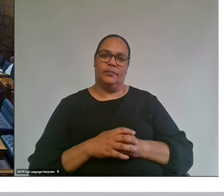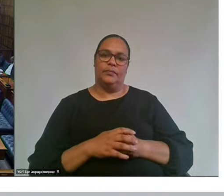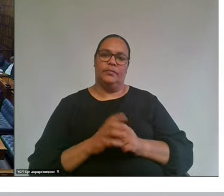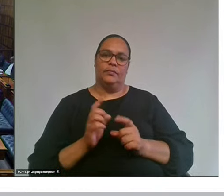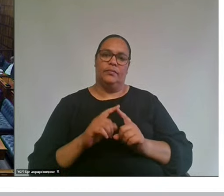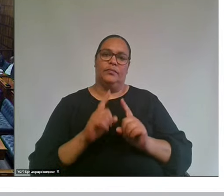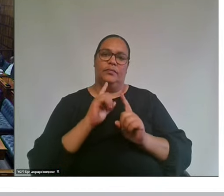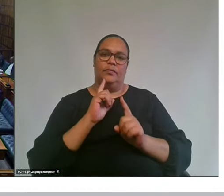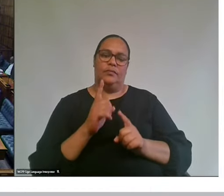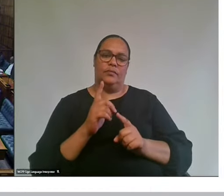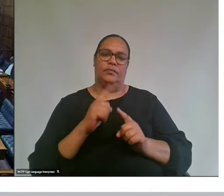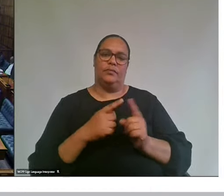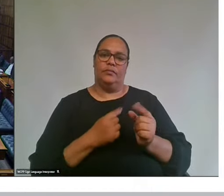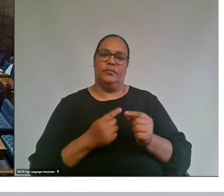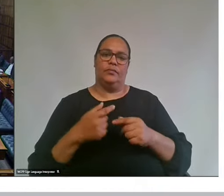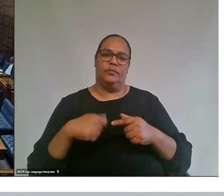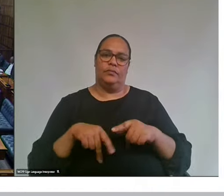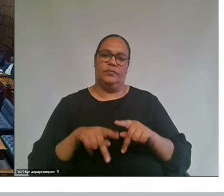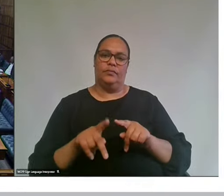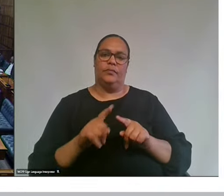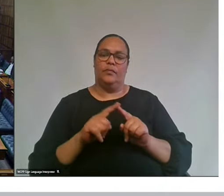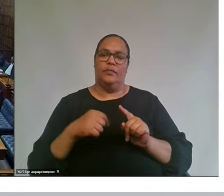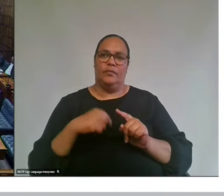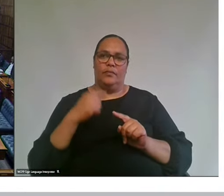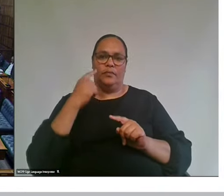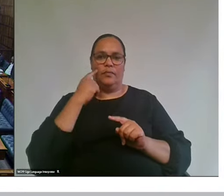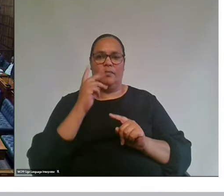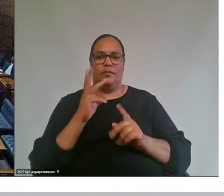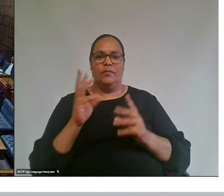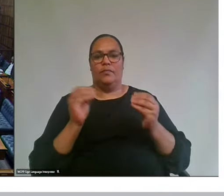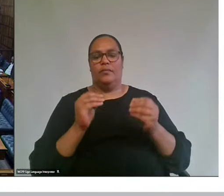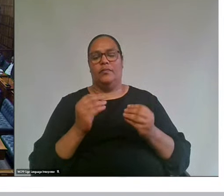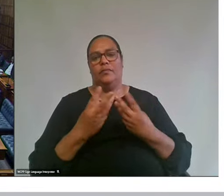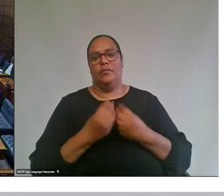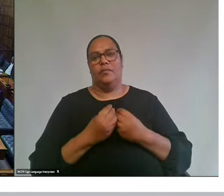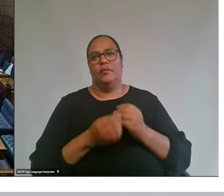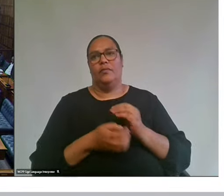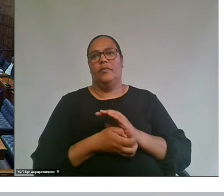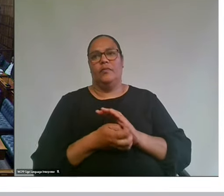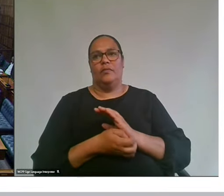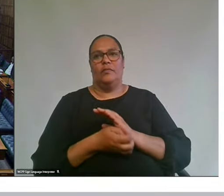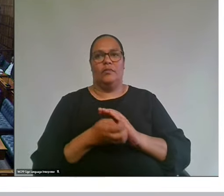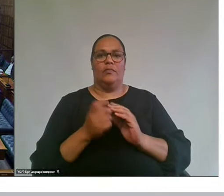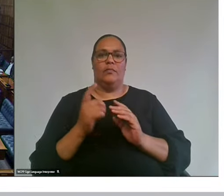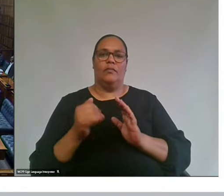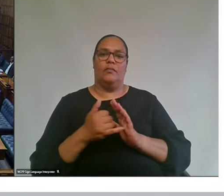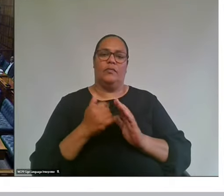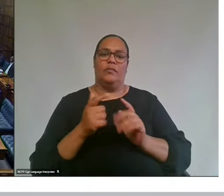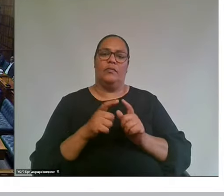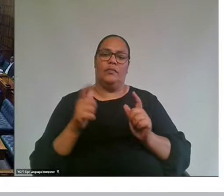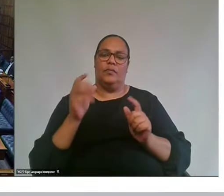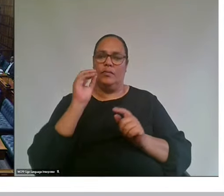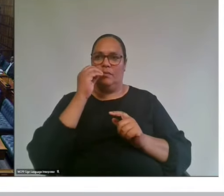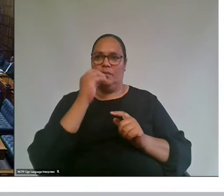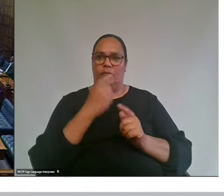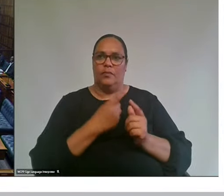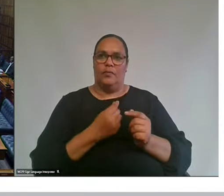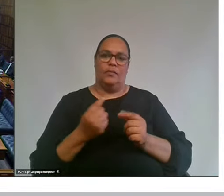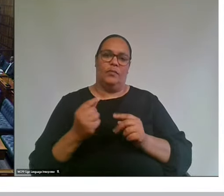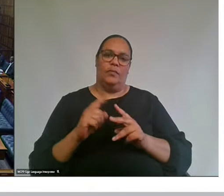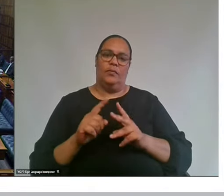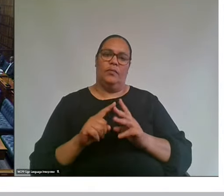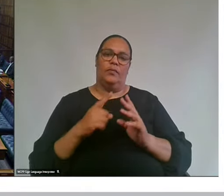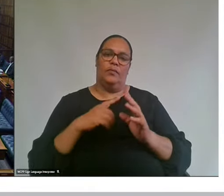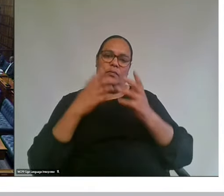and S opportunity which I think is a a great um great news actually